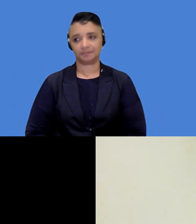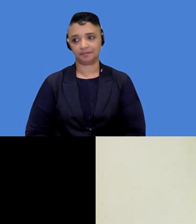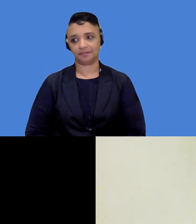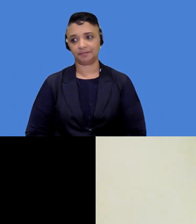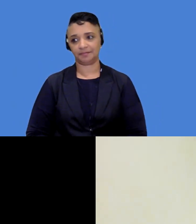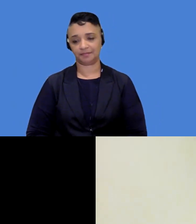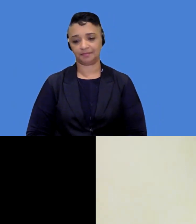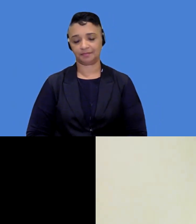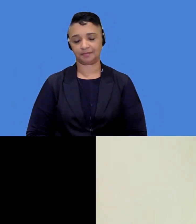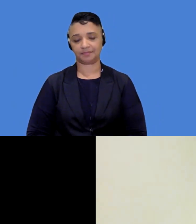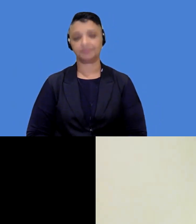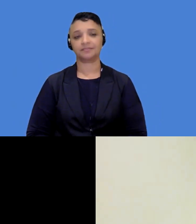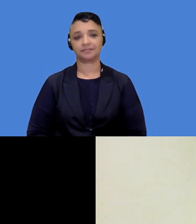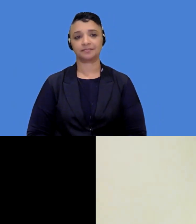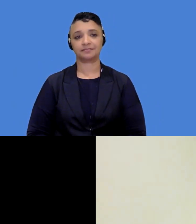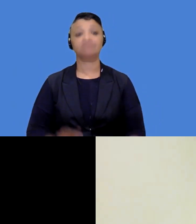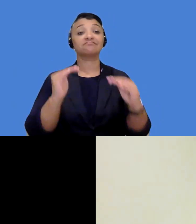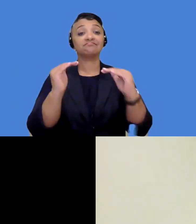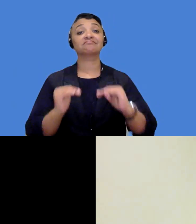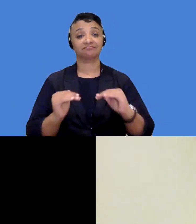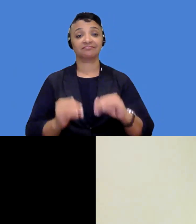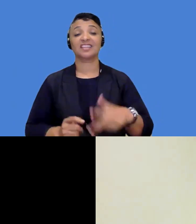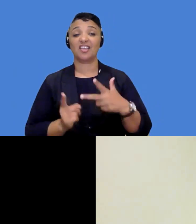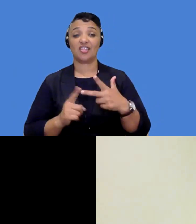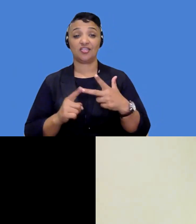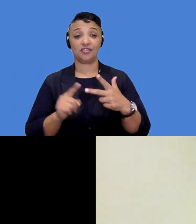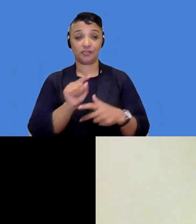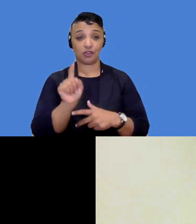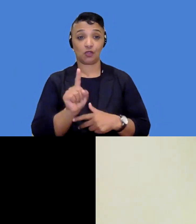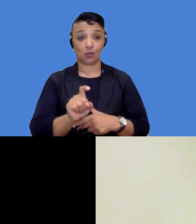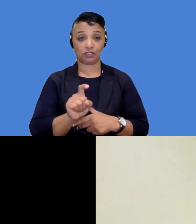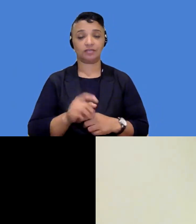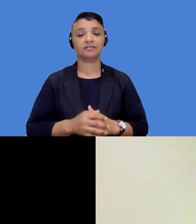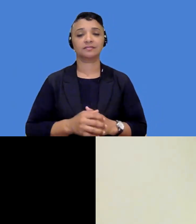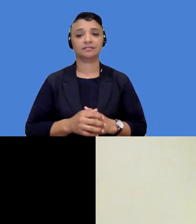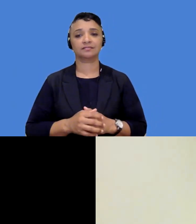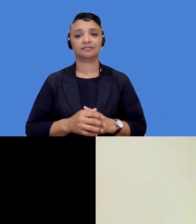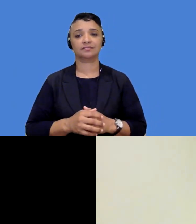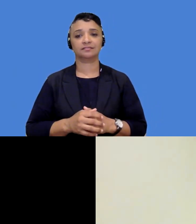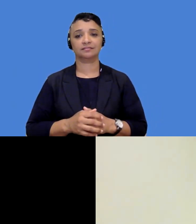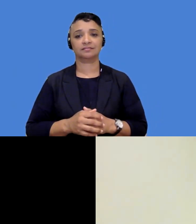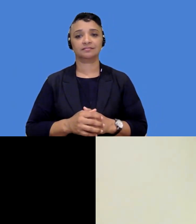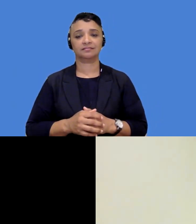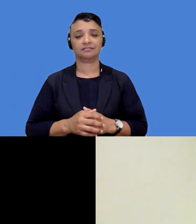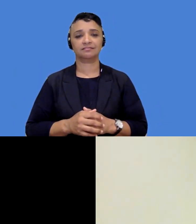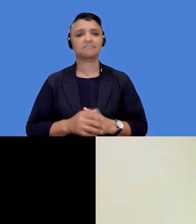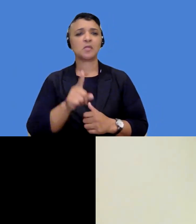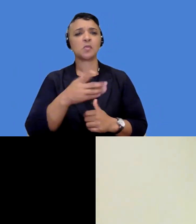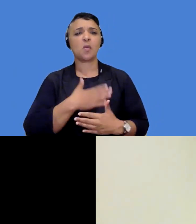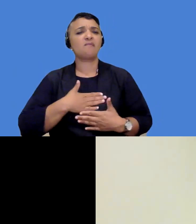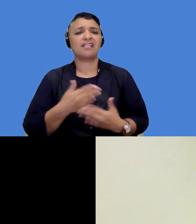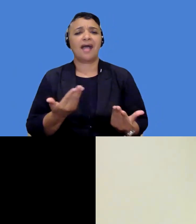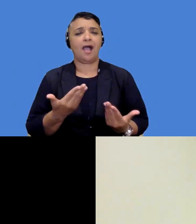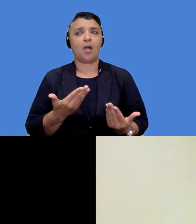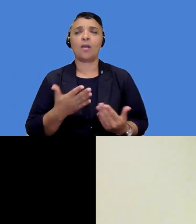The third question on our poll reads, how confident do you feel about